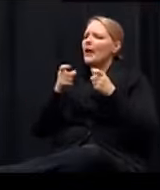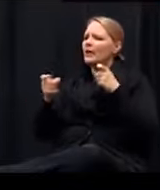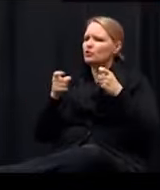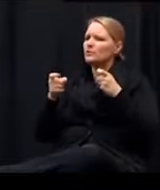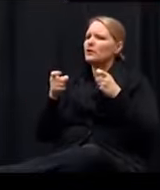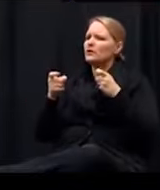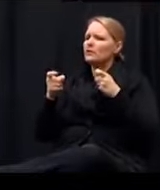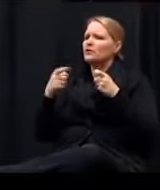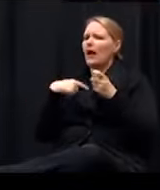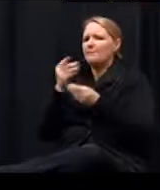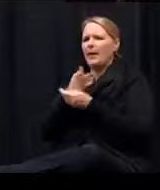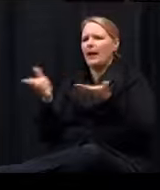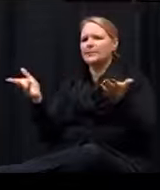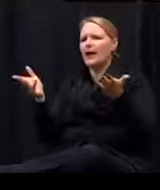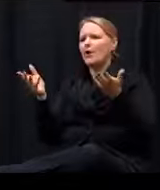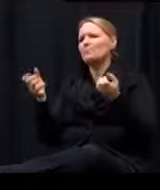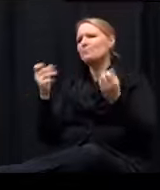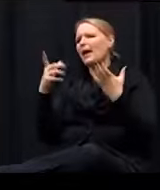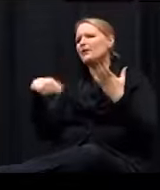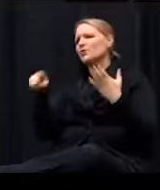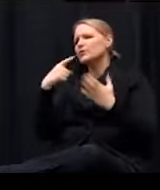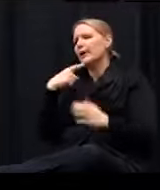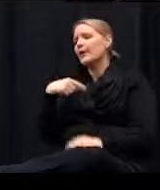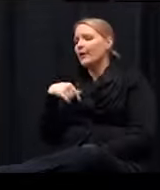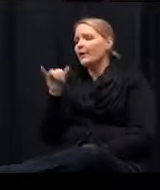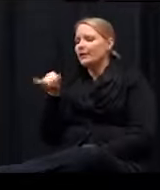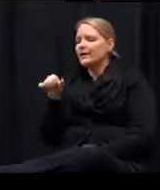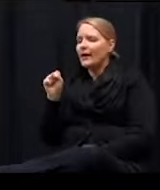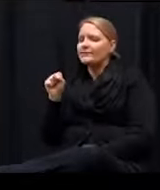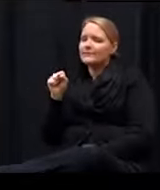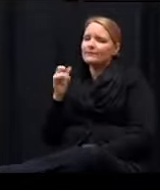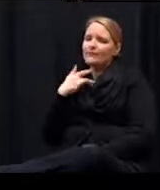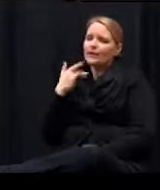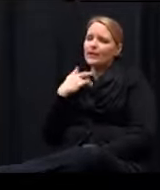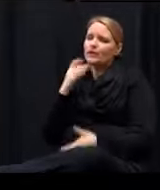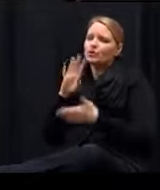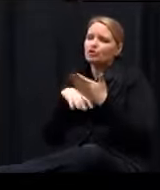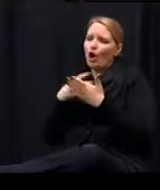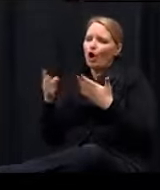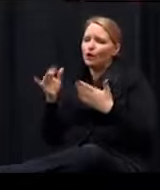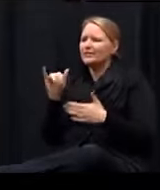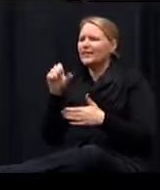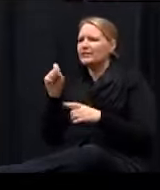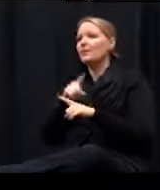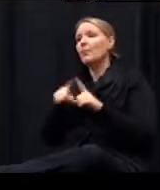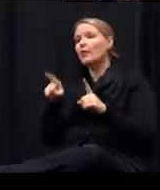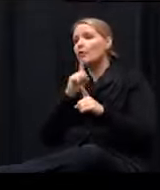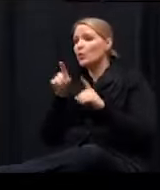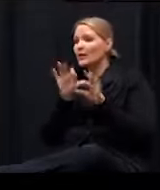that I'm passed out, which I know a lot of you are like, oh yeah, those feeling charts, they're whatever. but they're really, really significant and